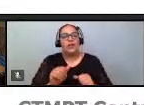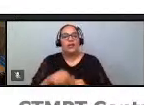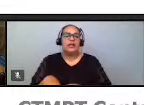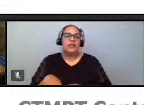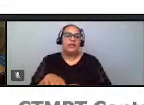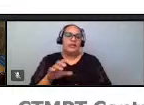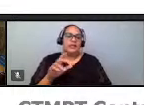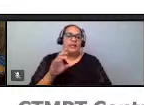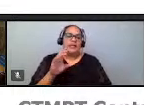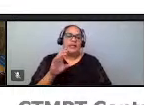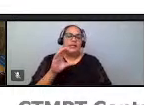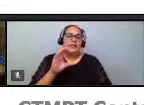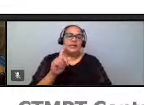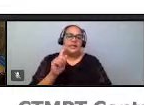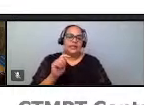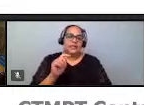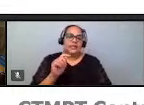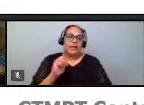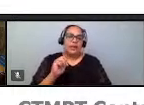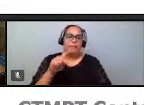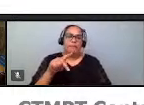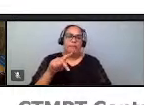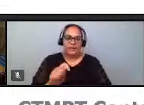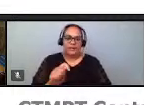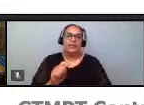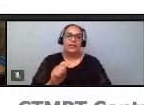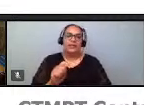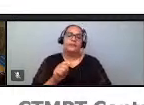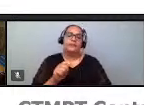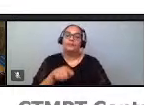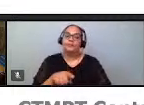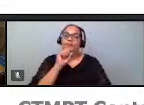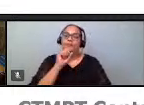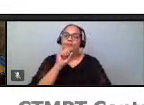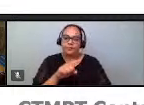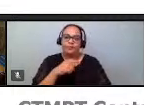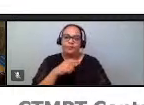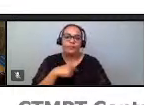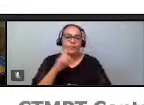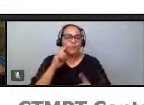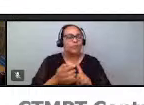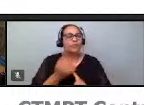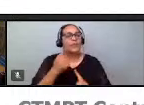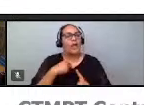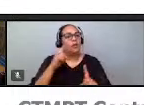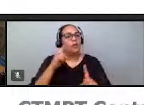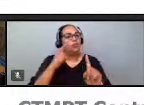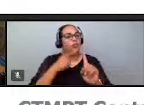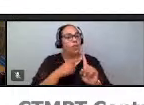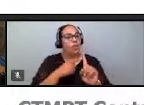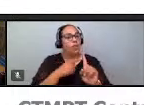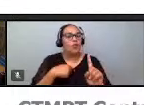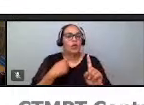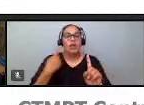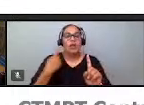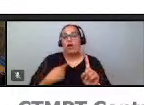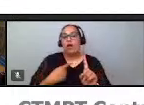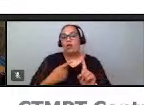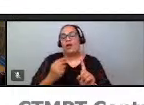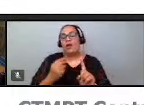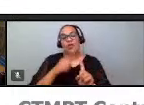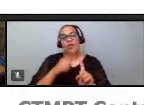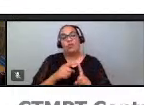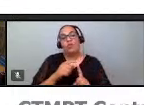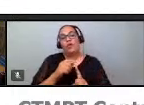the Cape Town multi-purpose terminal um here we reaching as you can see our Target we actually got last week we had a target of